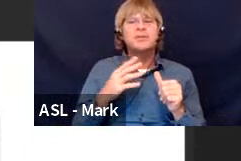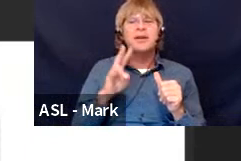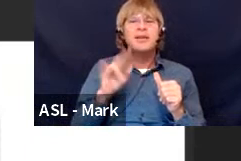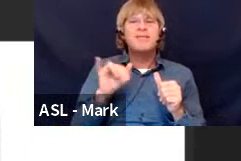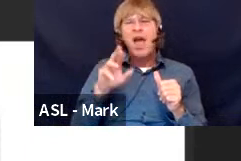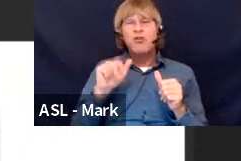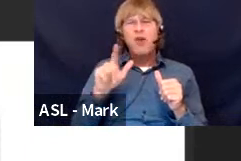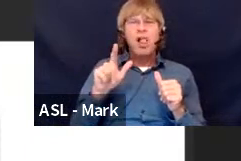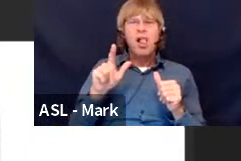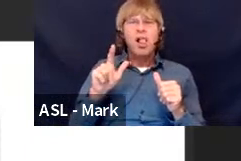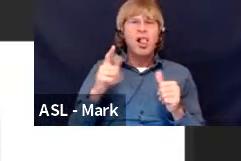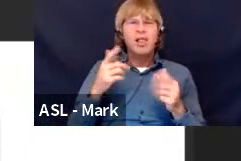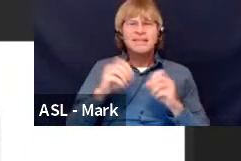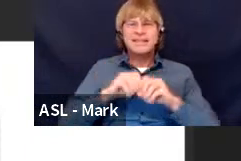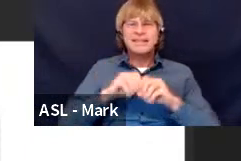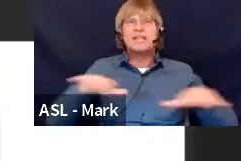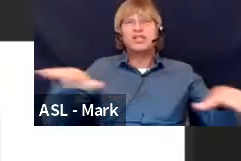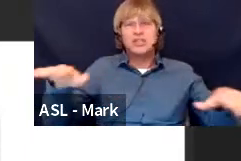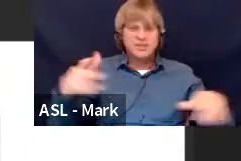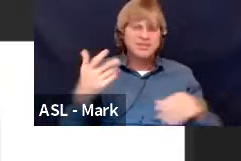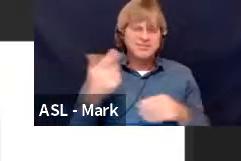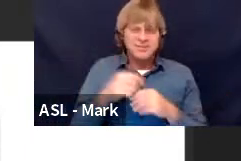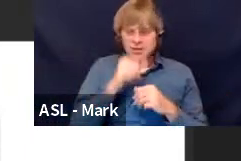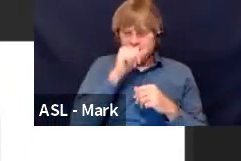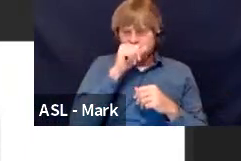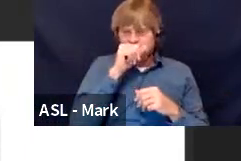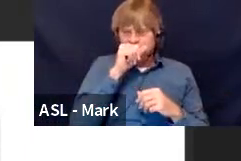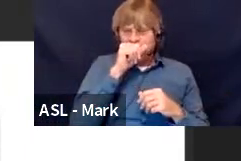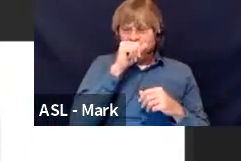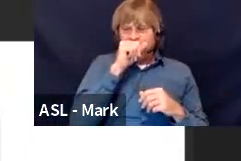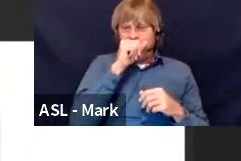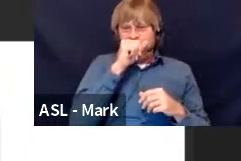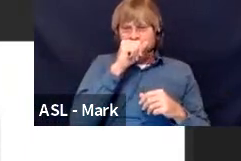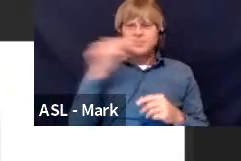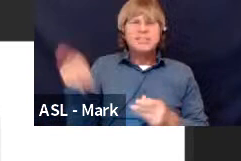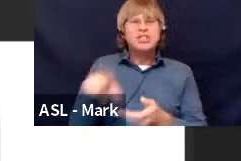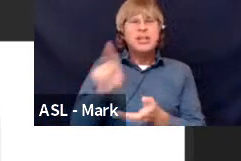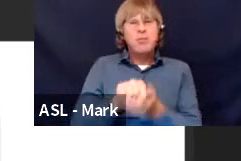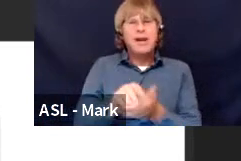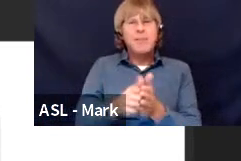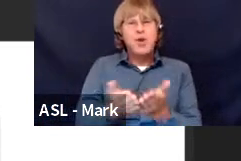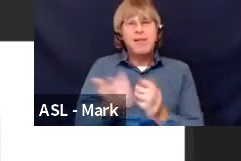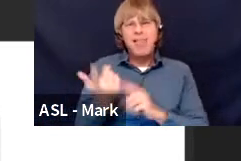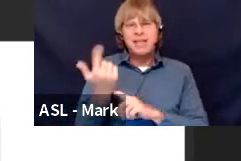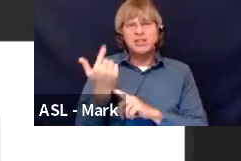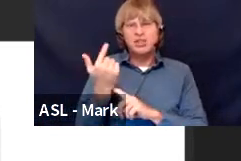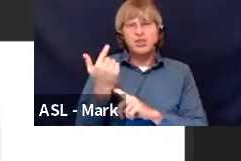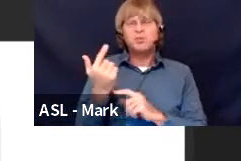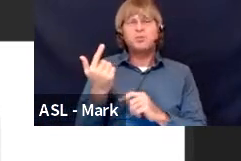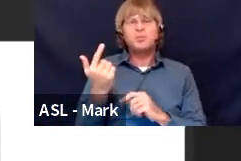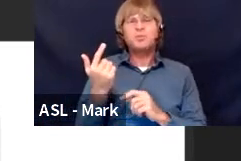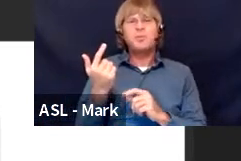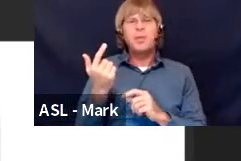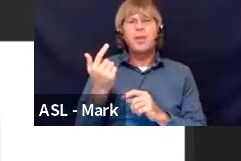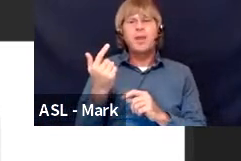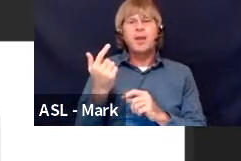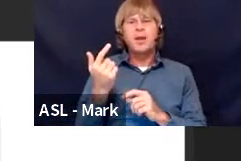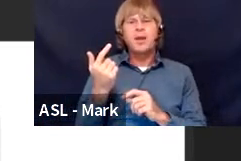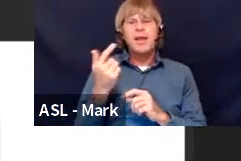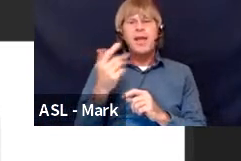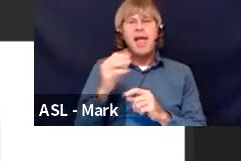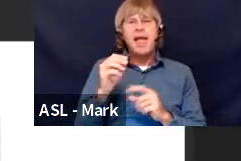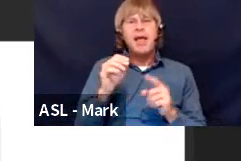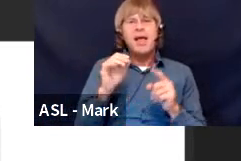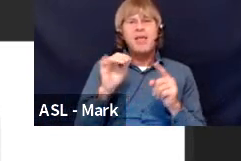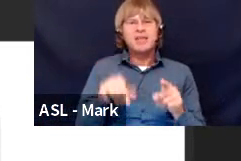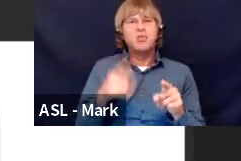viral sensations, if you will. And she put out a book last year. And this